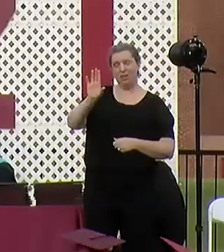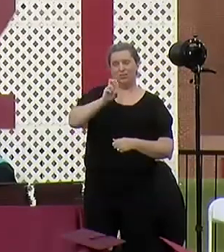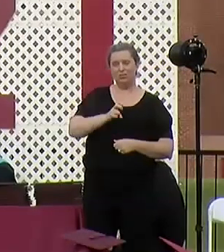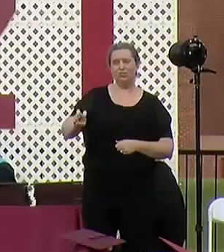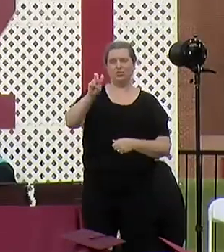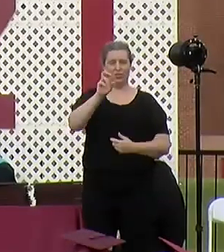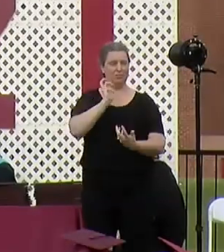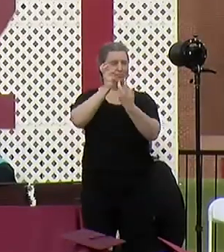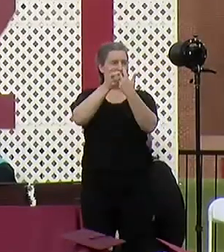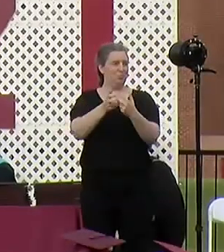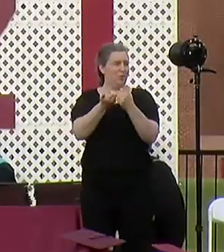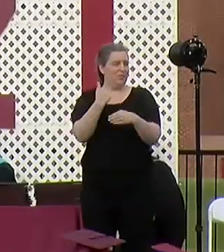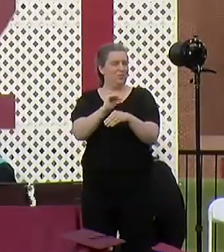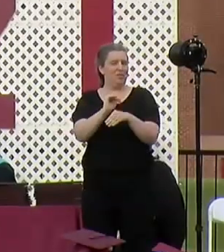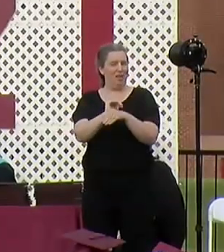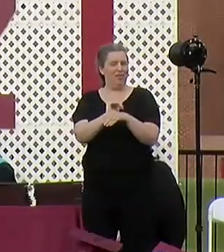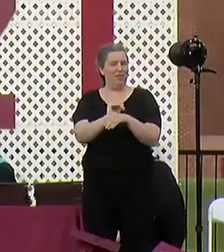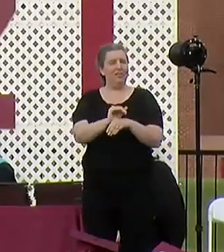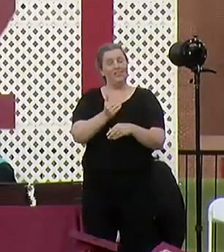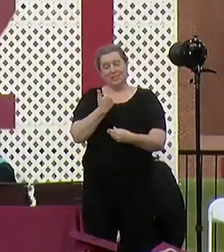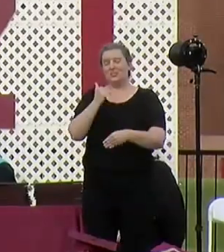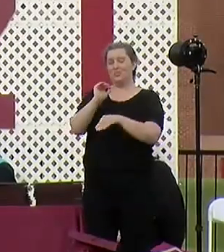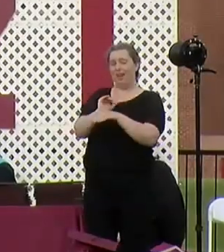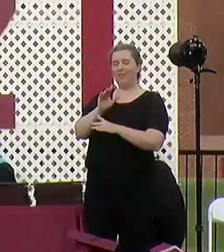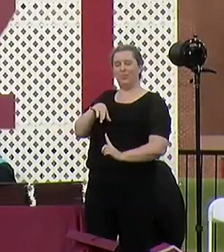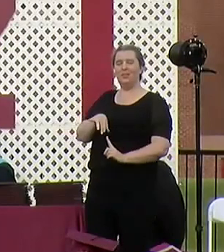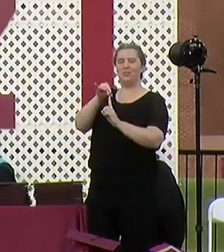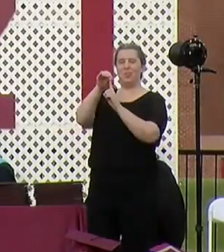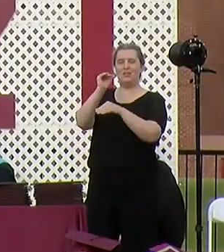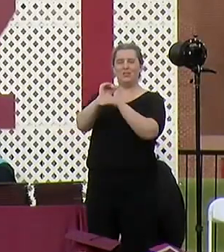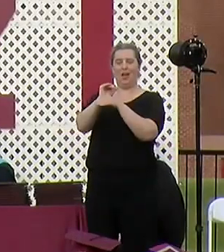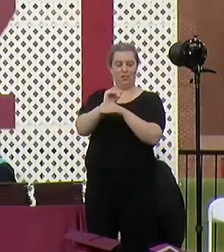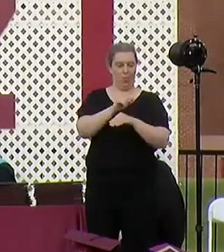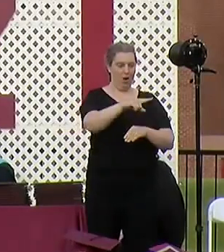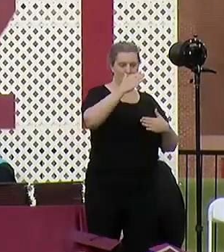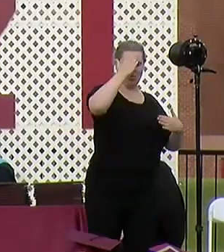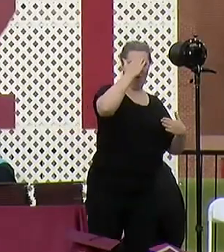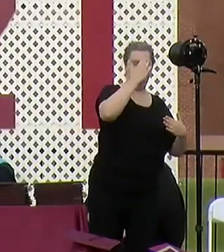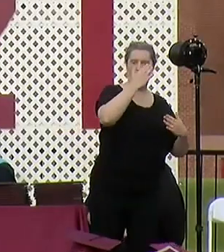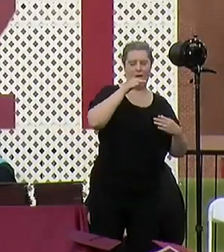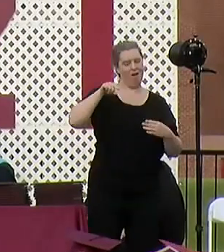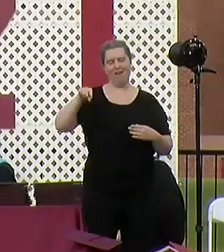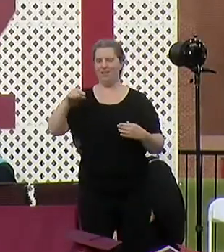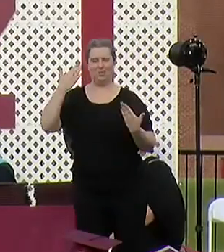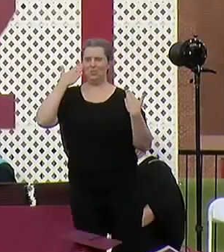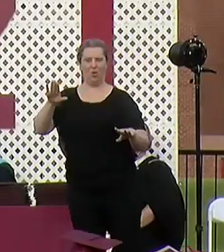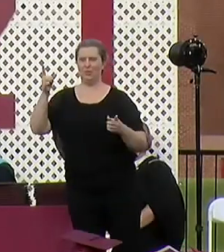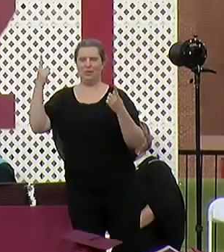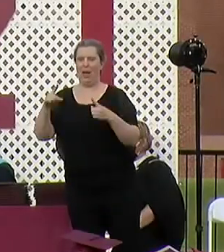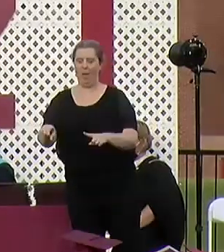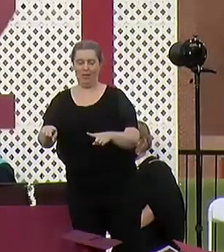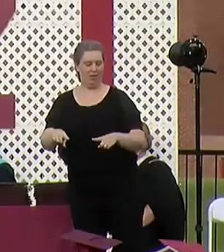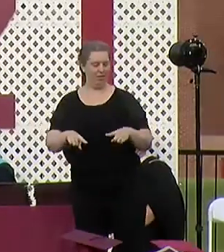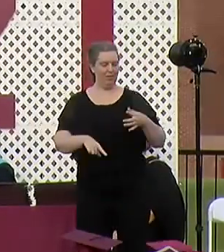because graduation is one of those thresholds from the familiar into the unknown. Recalling the Odyssey from ninth